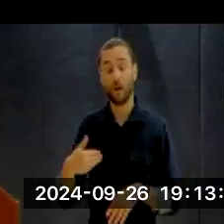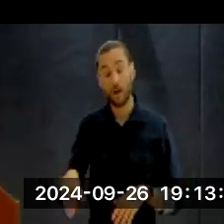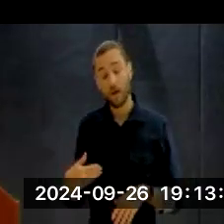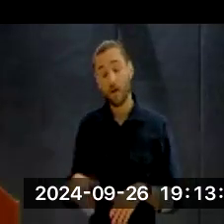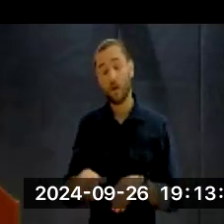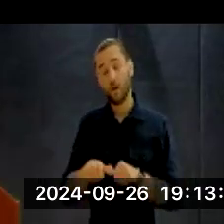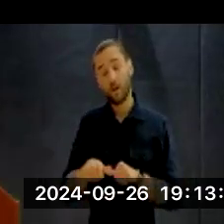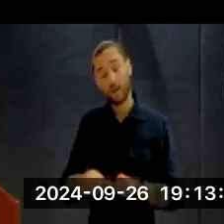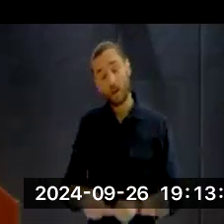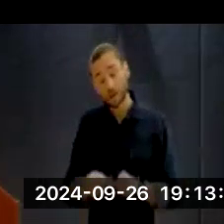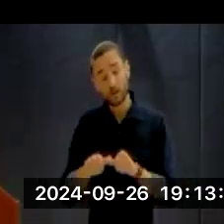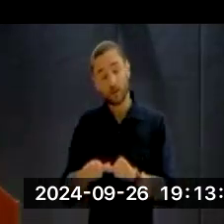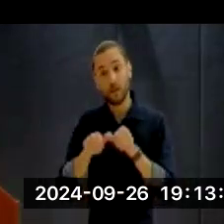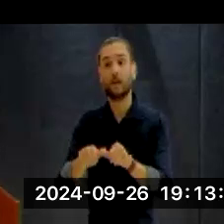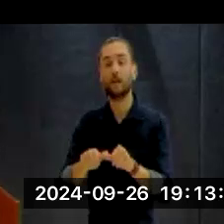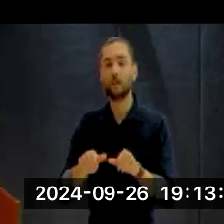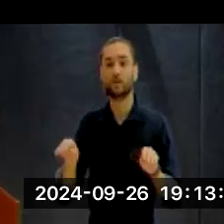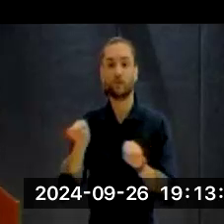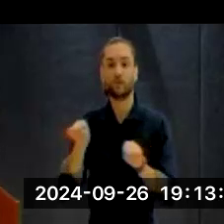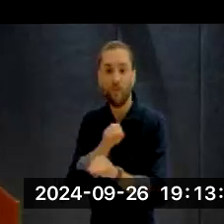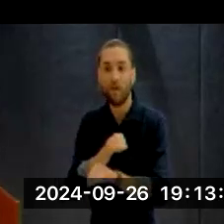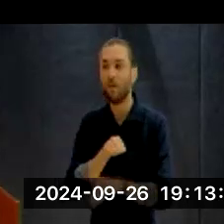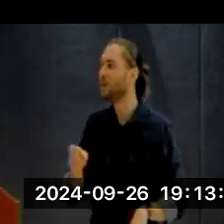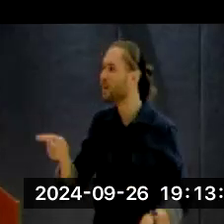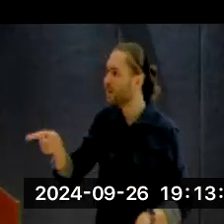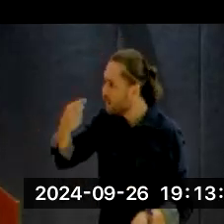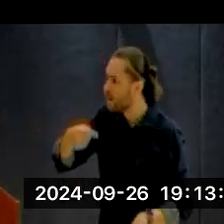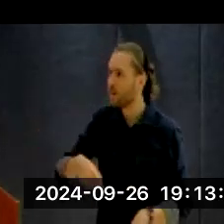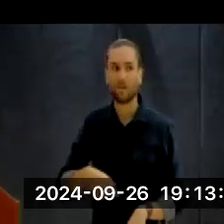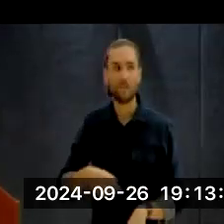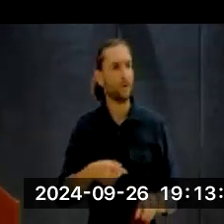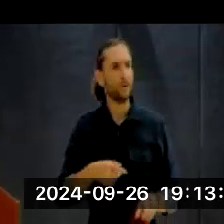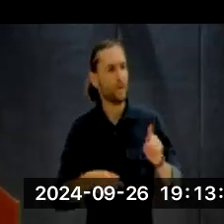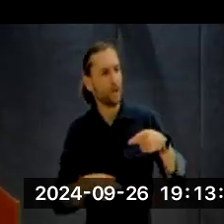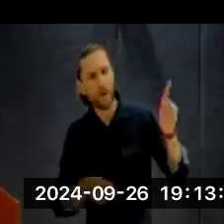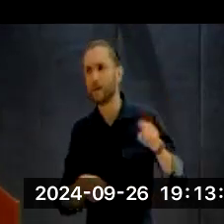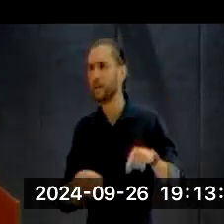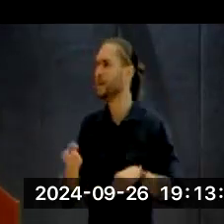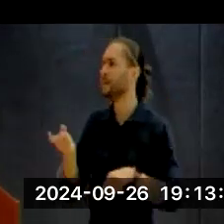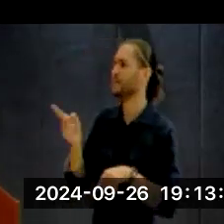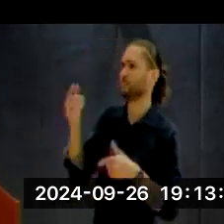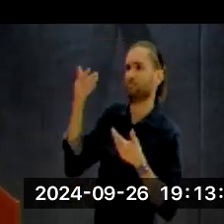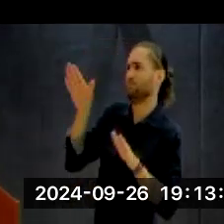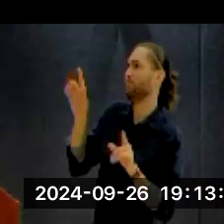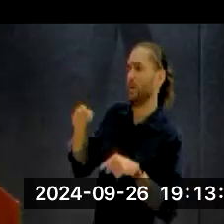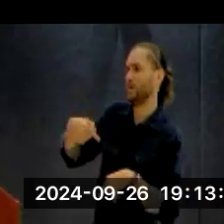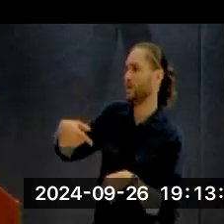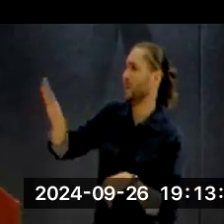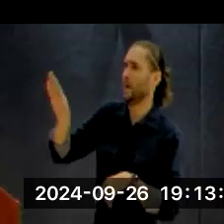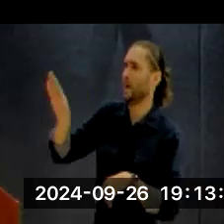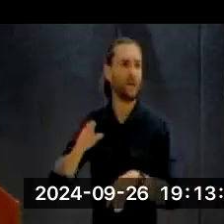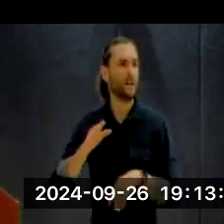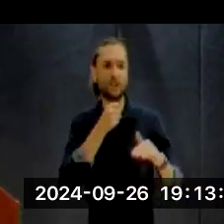constant shuffle, you can't be here, we can't tell you where to go, all the shelters are full and they don't accommodate you.